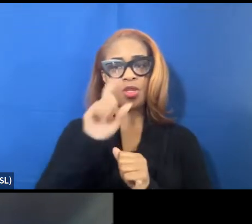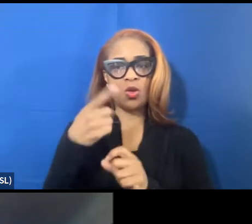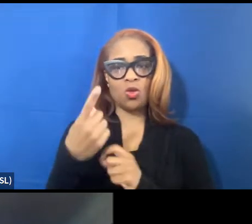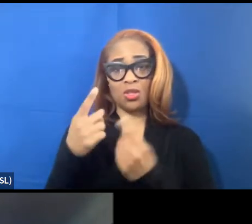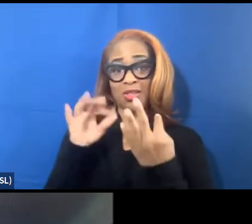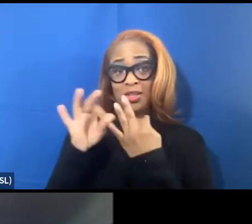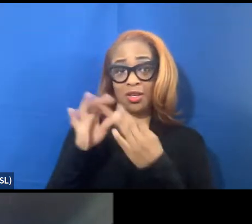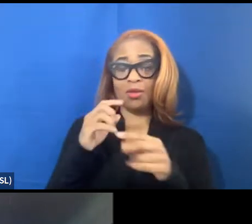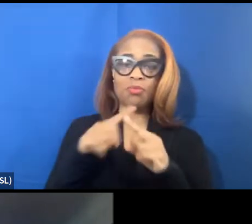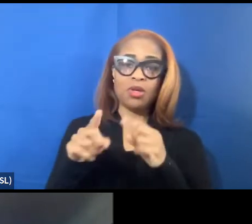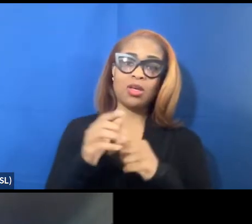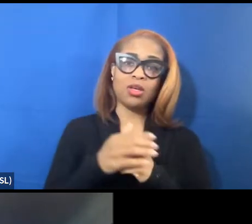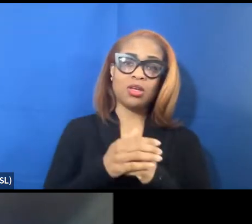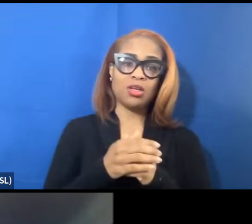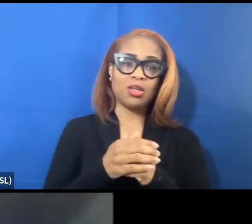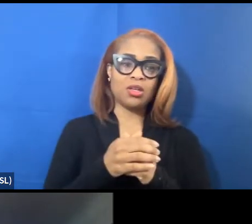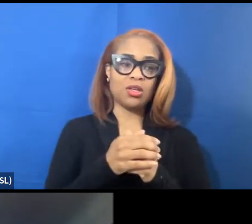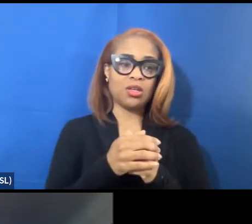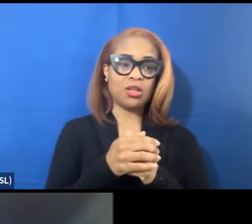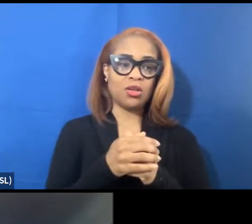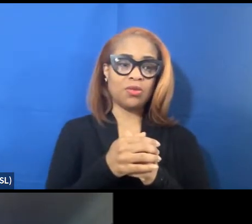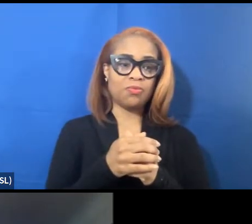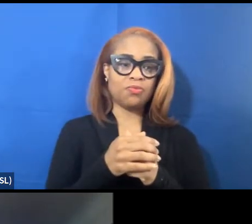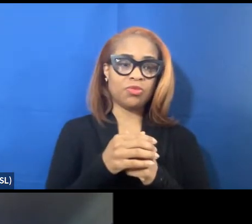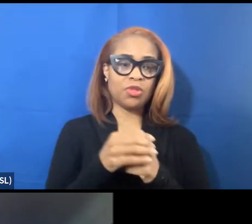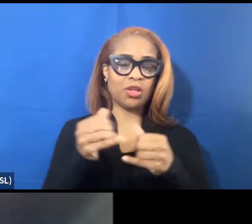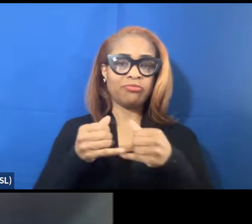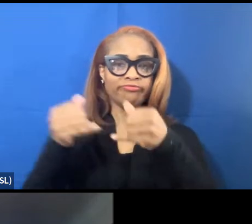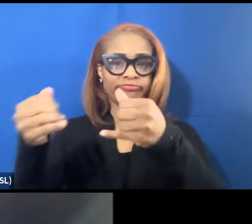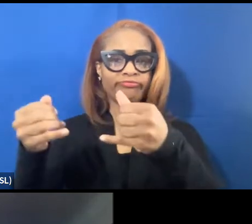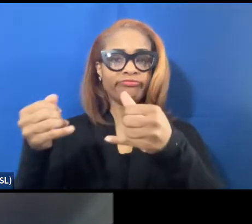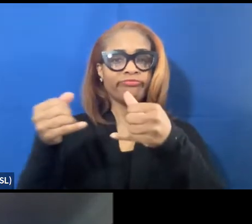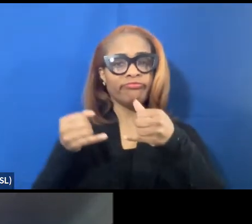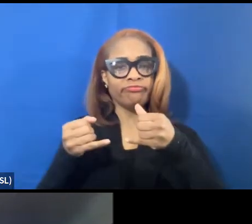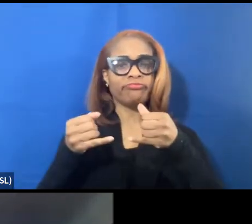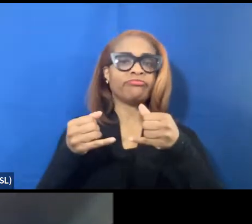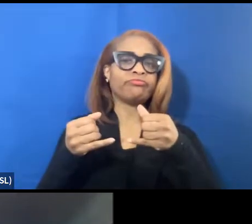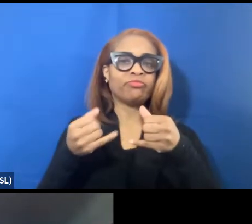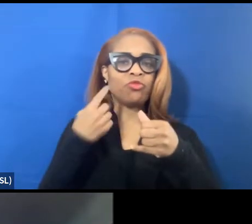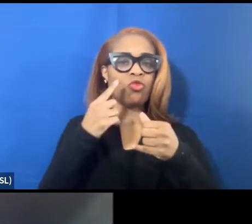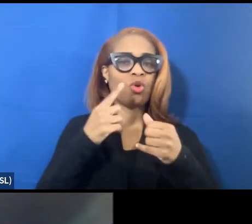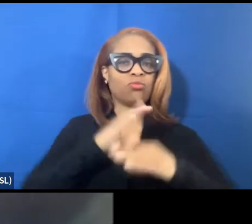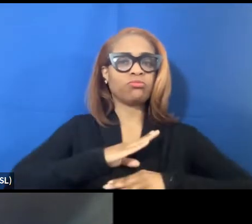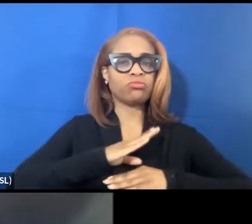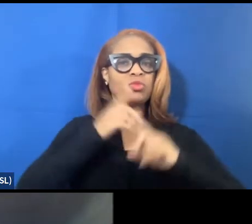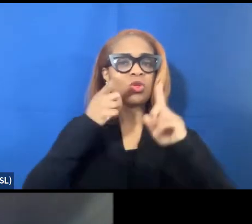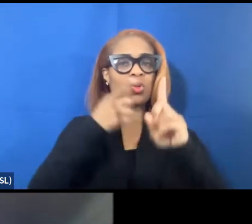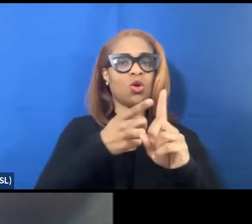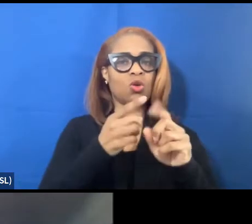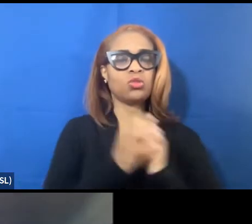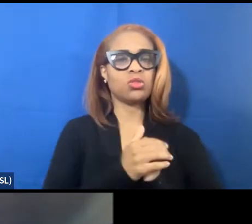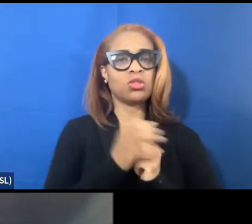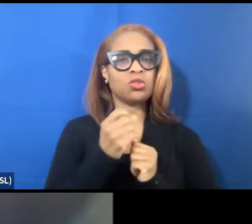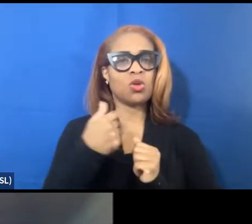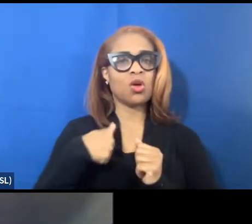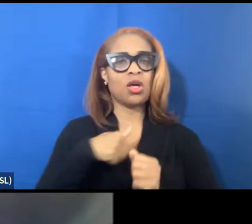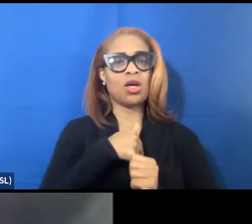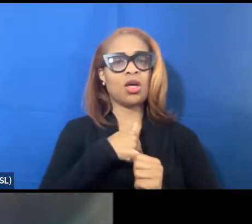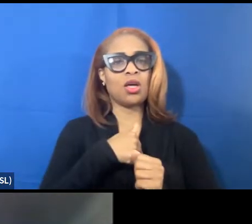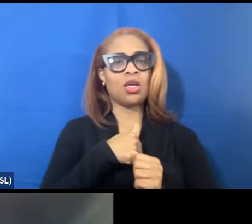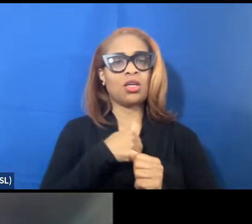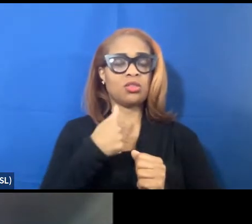moving you know moving just our townships and precincts and whatever to meet the goals that we're doing so i would encourage